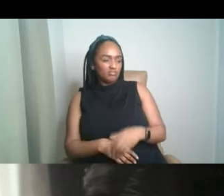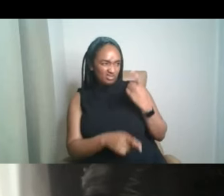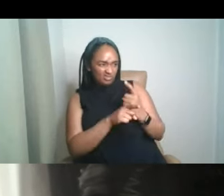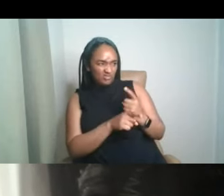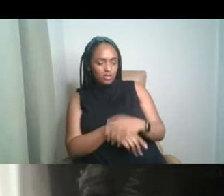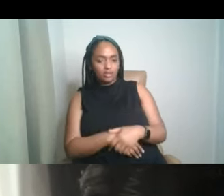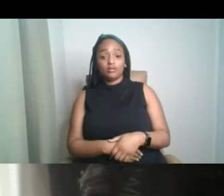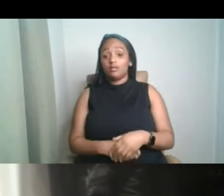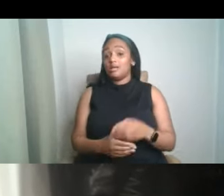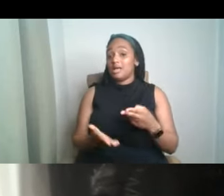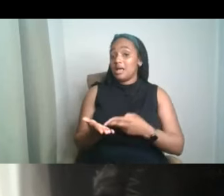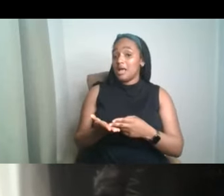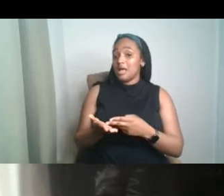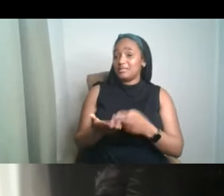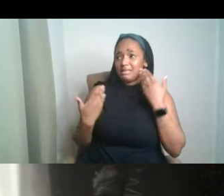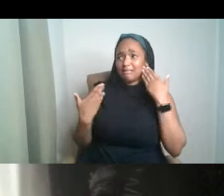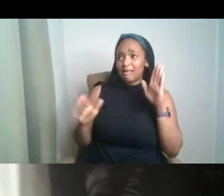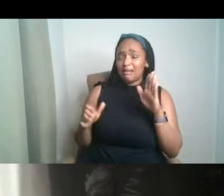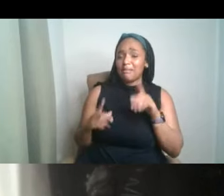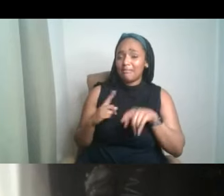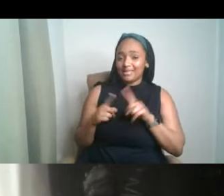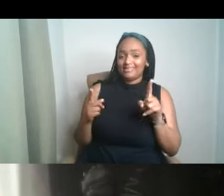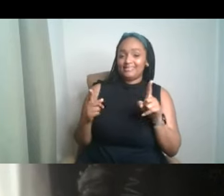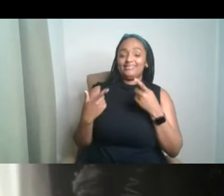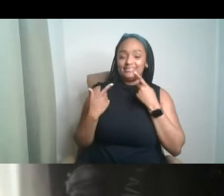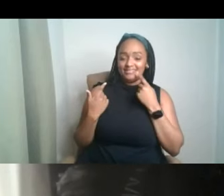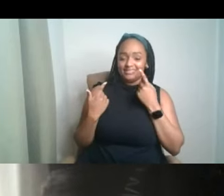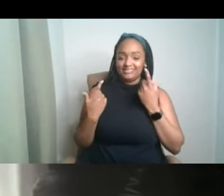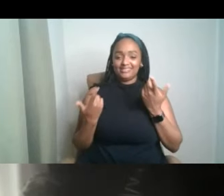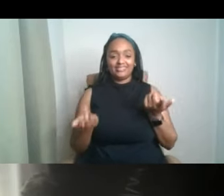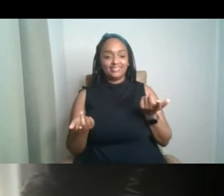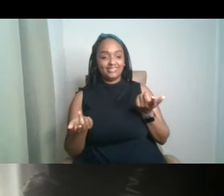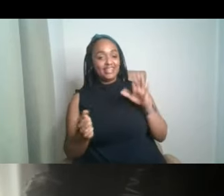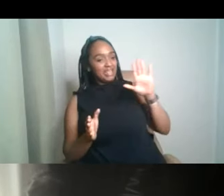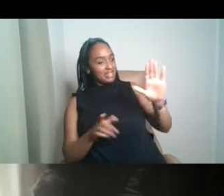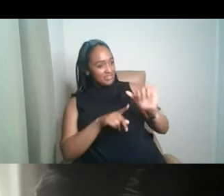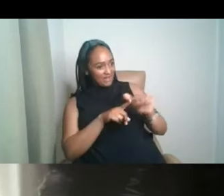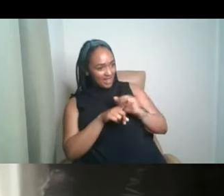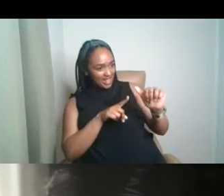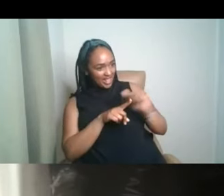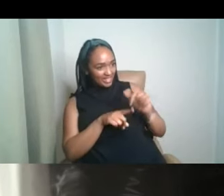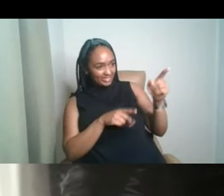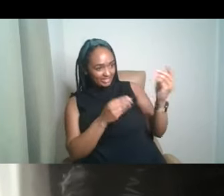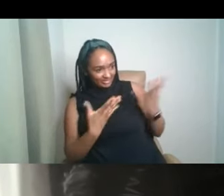Honestly, I'm like, I don't know. I don't know. This is your exercise. This is how you told me.